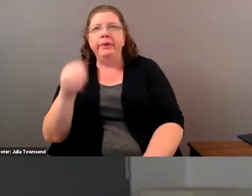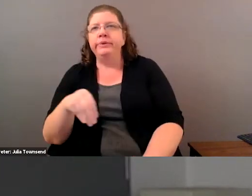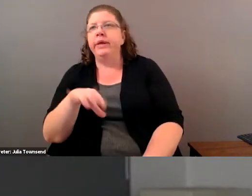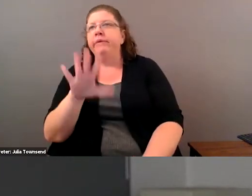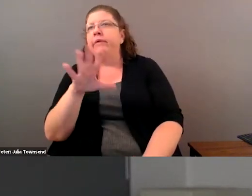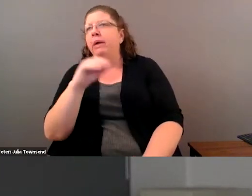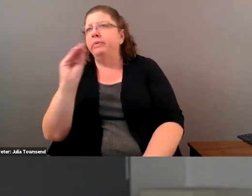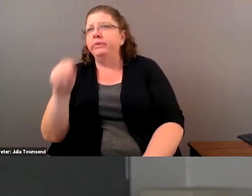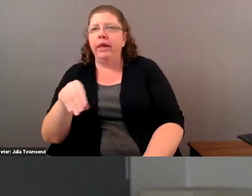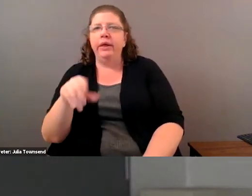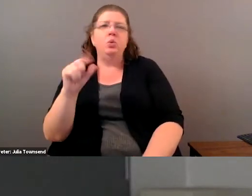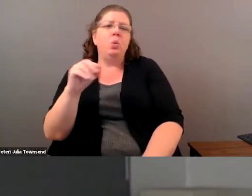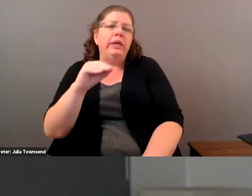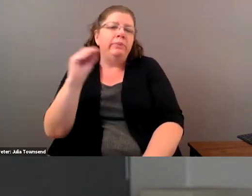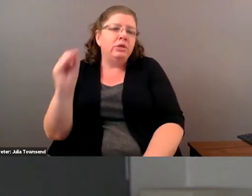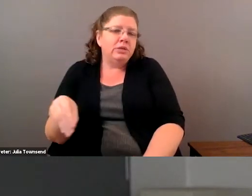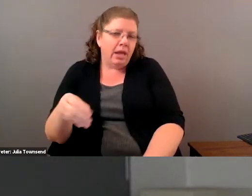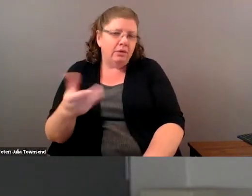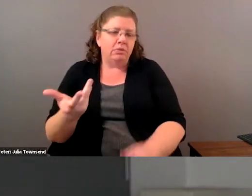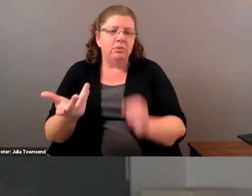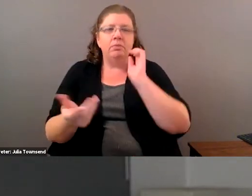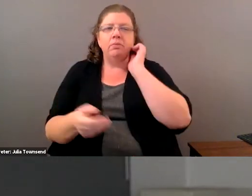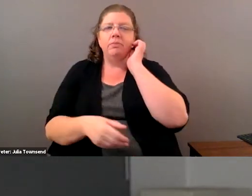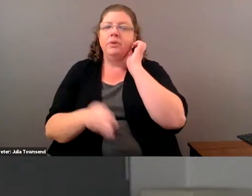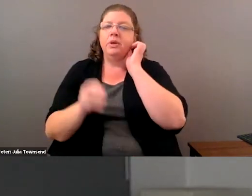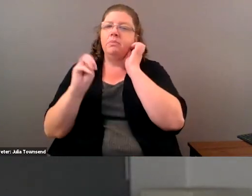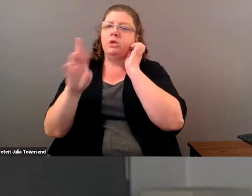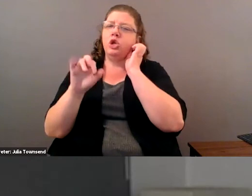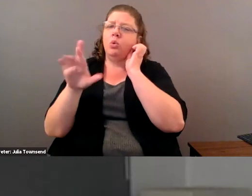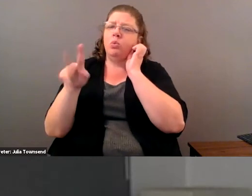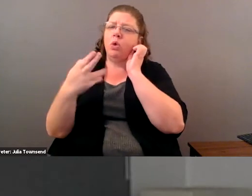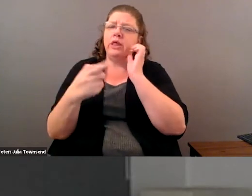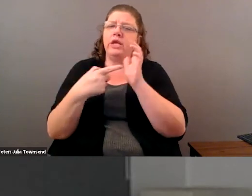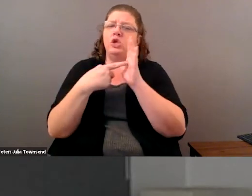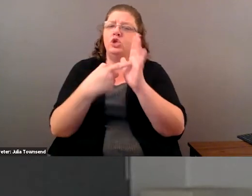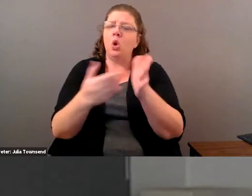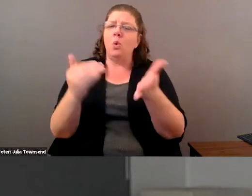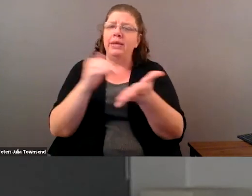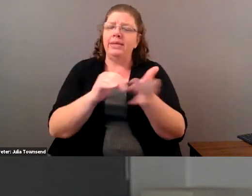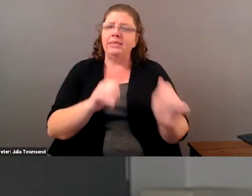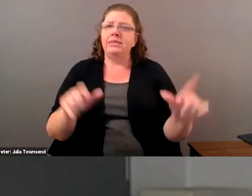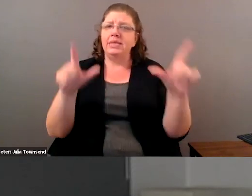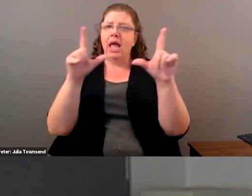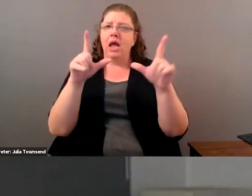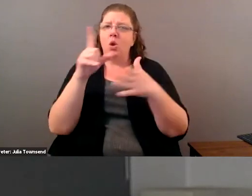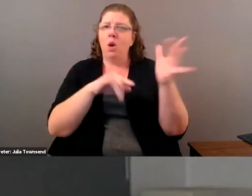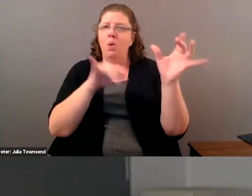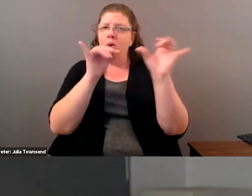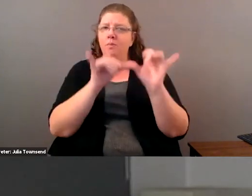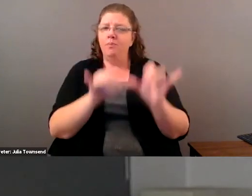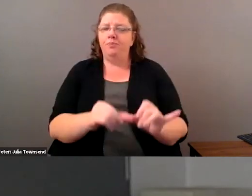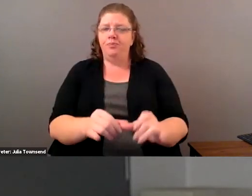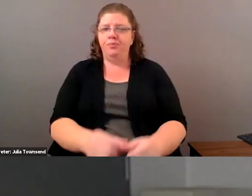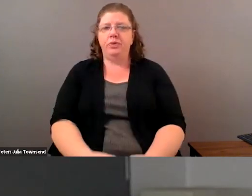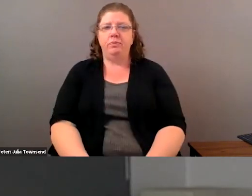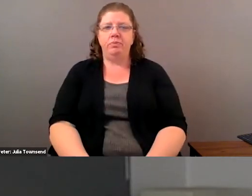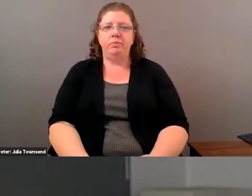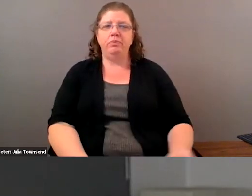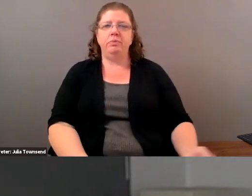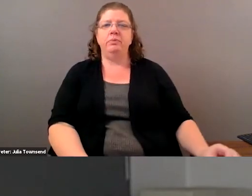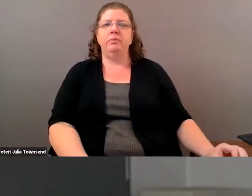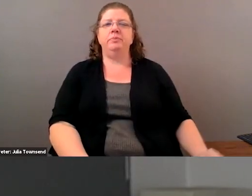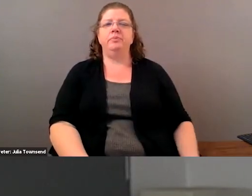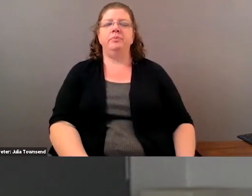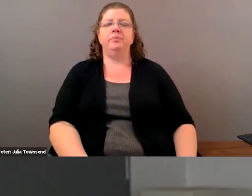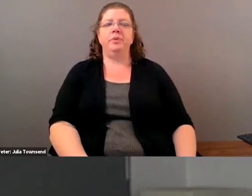20%. So if Mr. Rouse, if you could show the slide again on MTSS that had what we will measure. I want to share